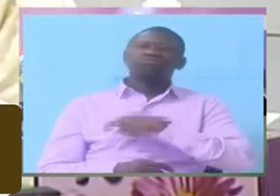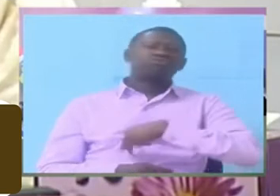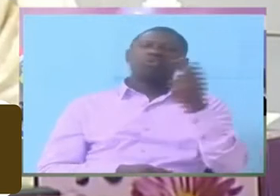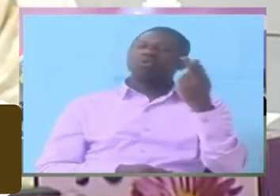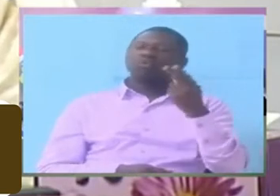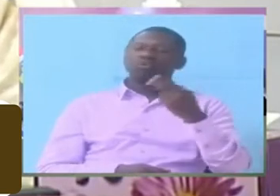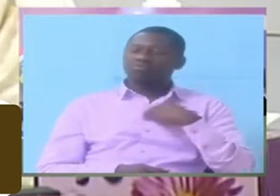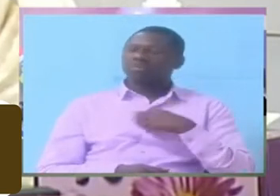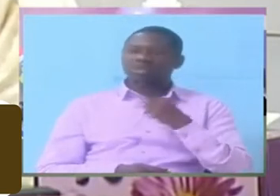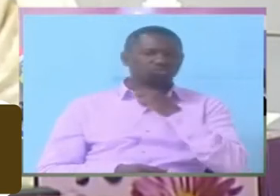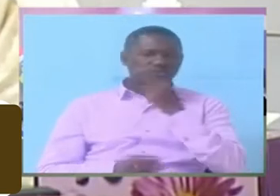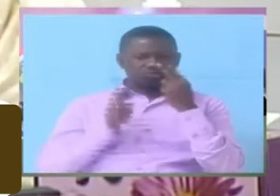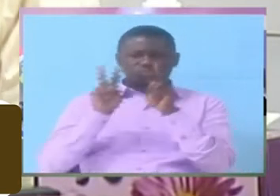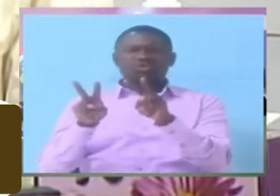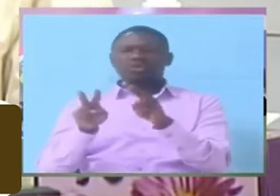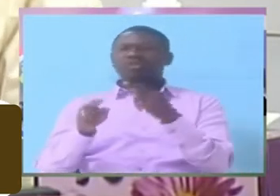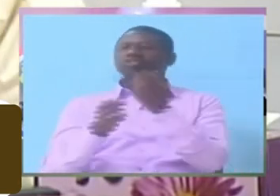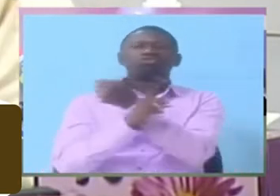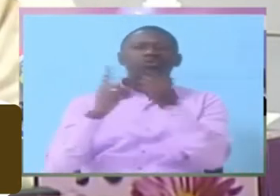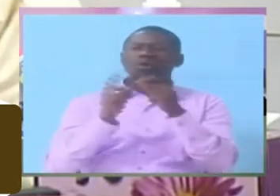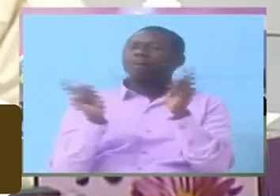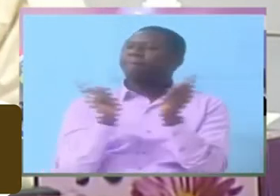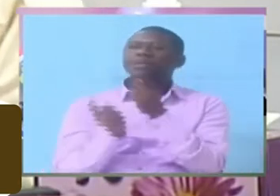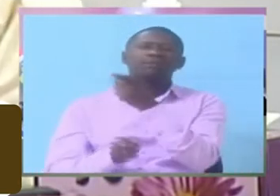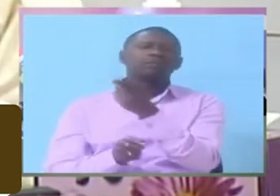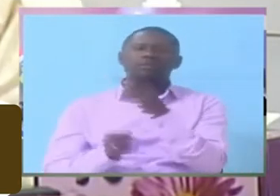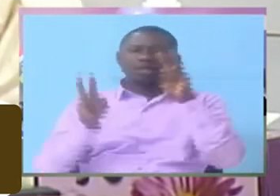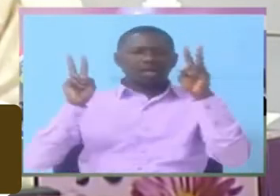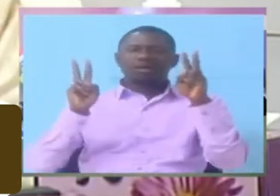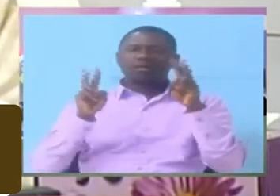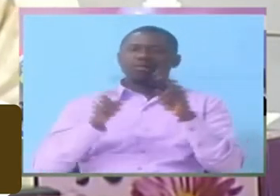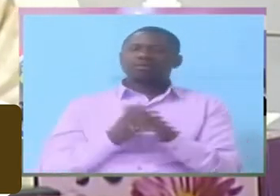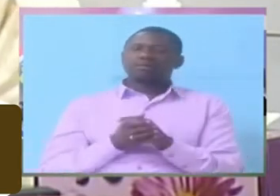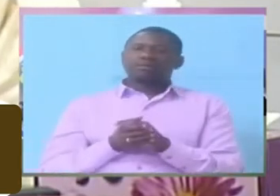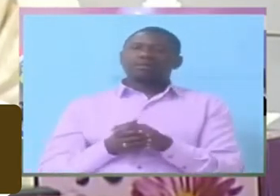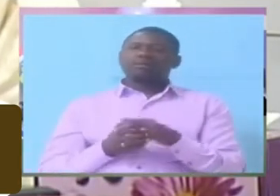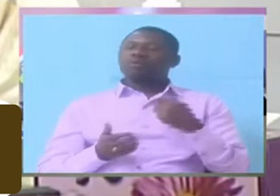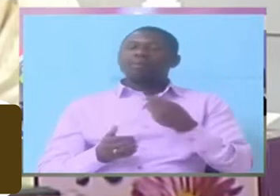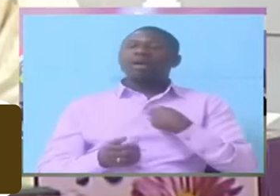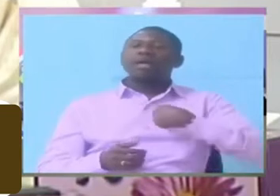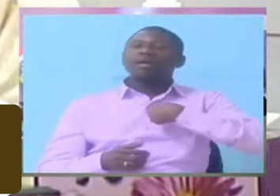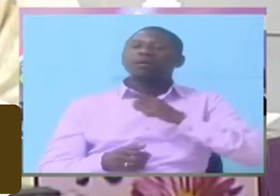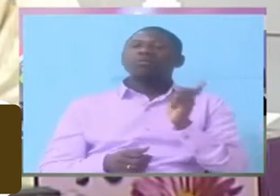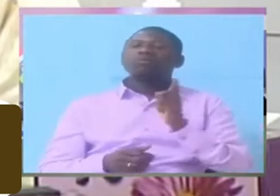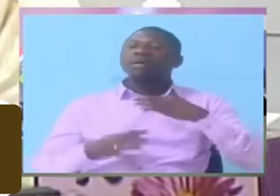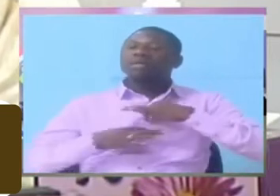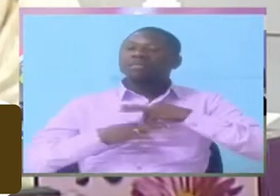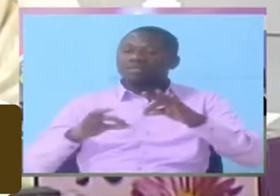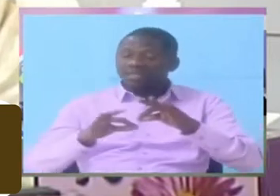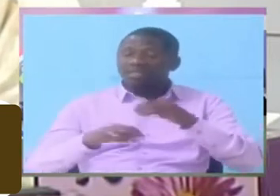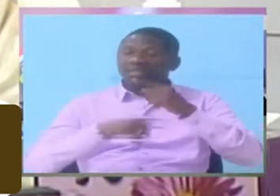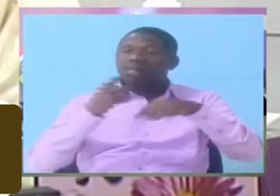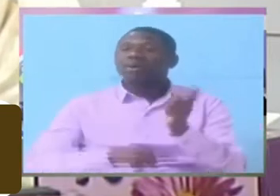I don't normally look at the condition in which I'm going to find him. Ndepo ka jube mbatar la nyame nyama. But my interest is ndela hamu